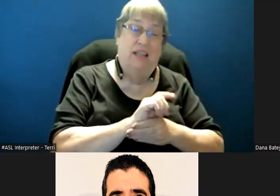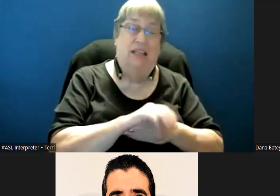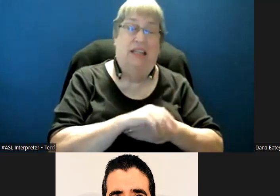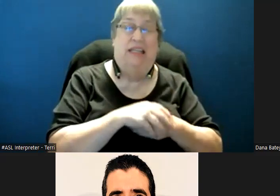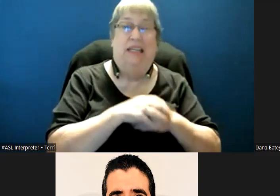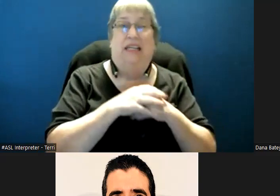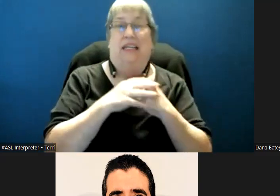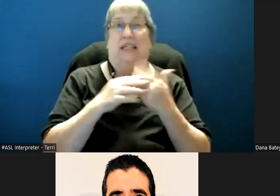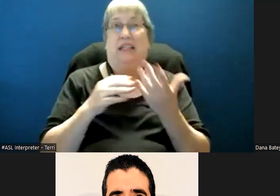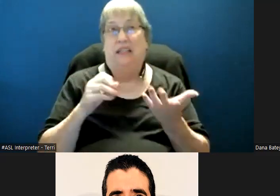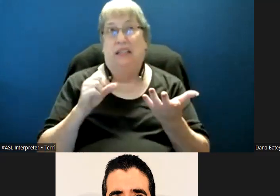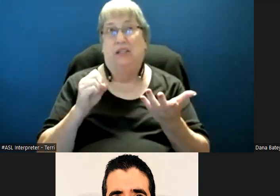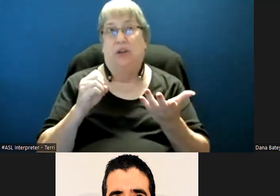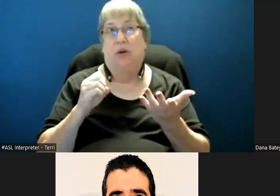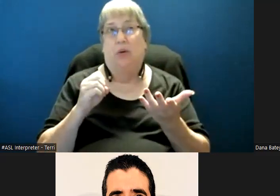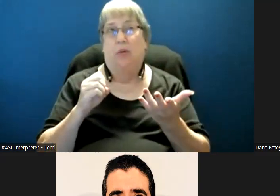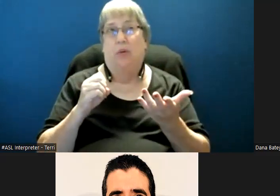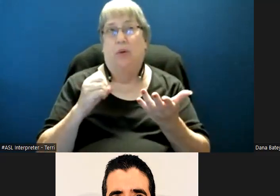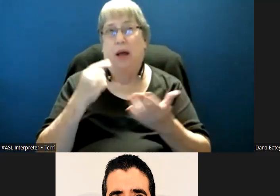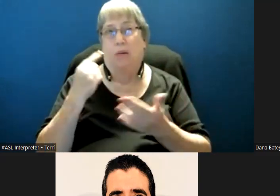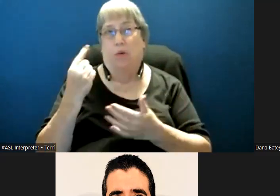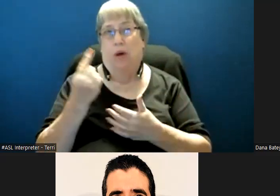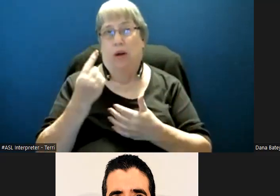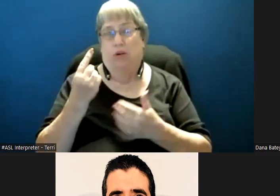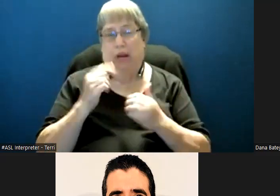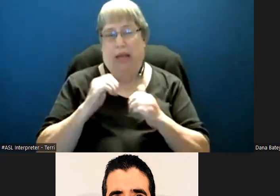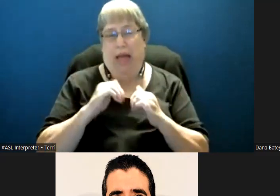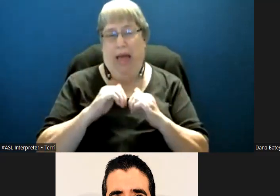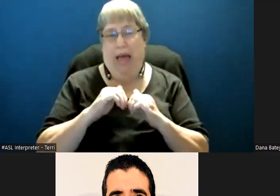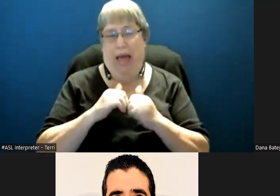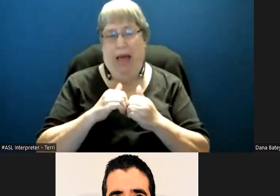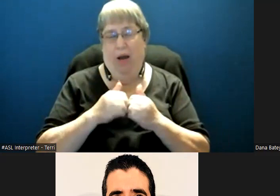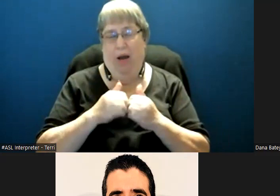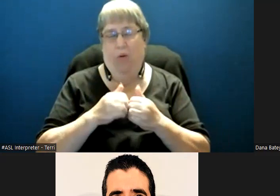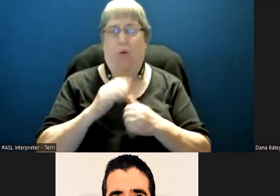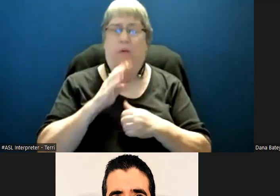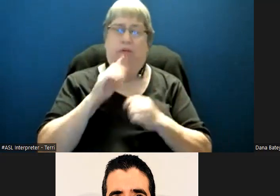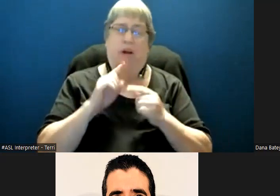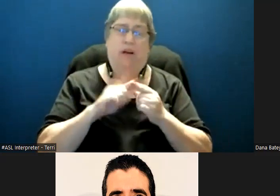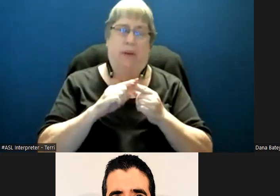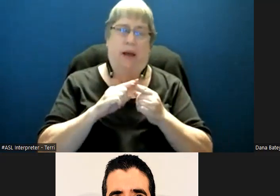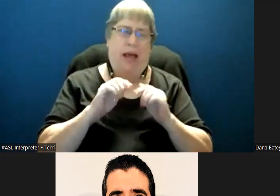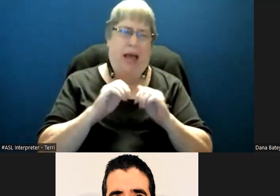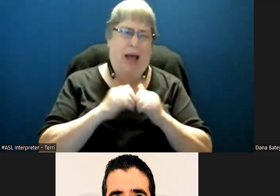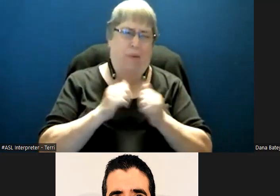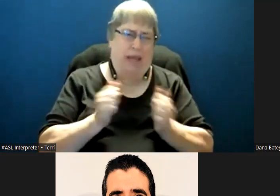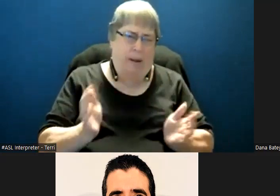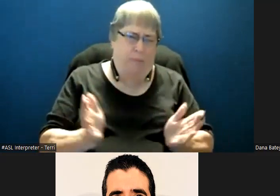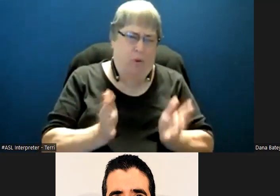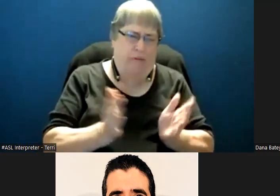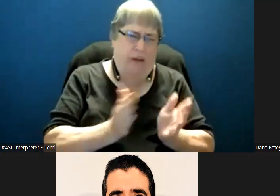And so I also wonder if there's a way, as we talk about incentives, incentivizing trainings or whatnot, I wonder if there's also a